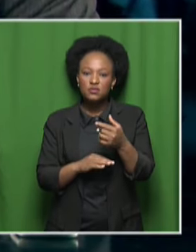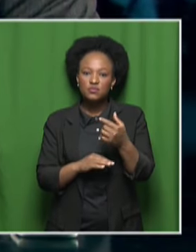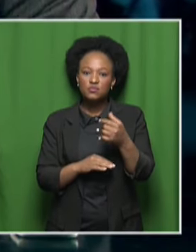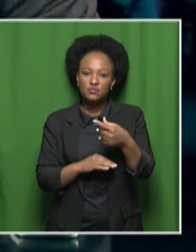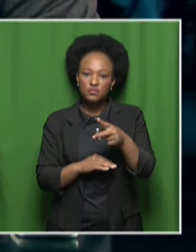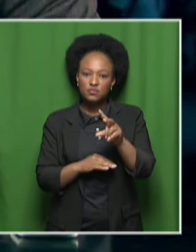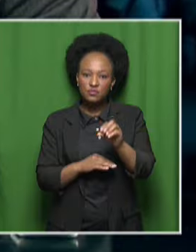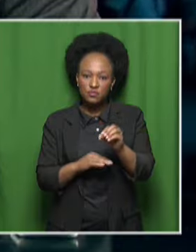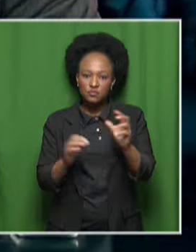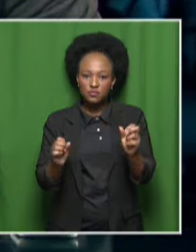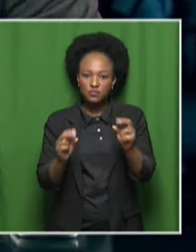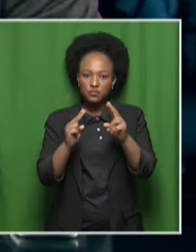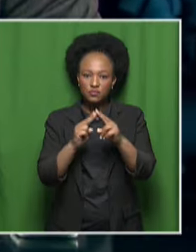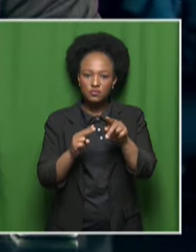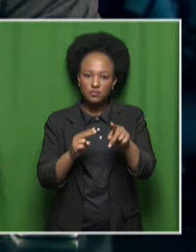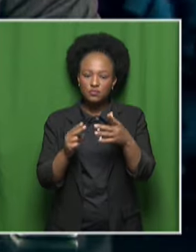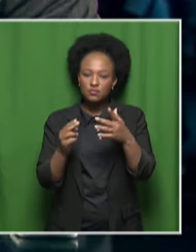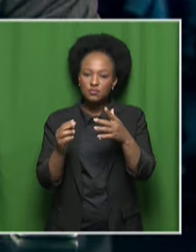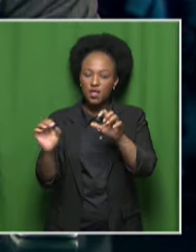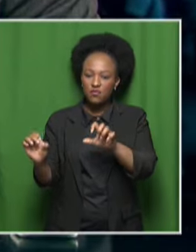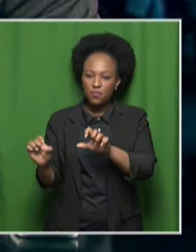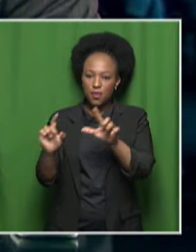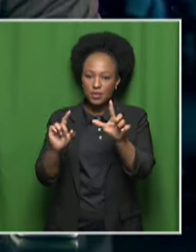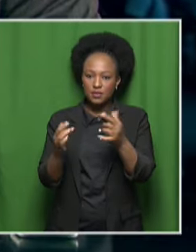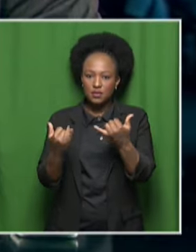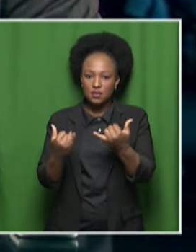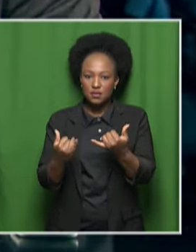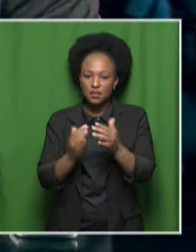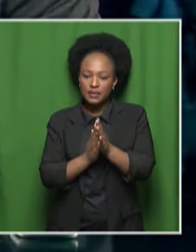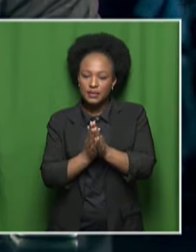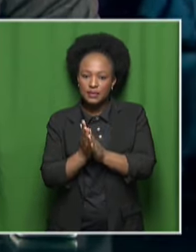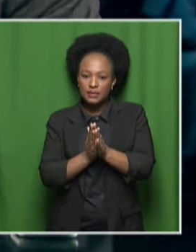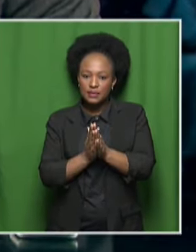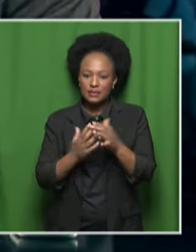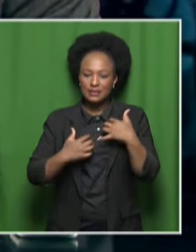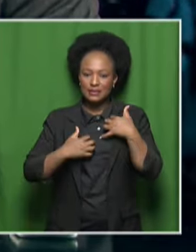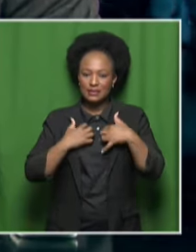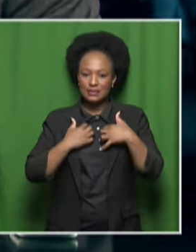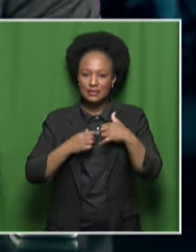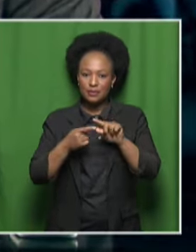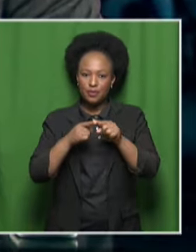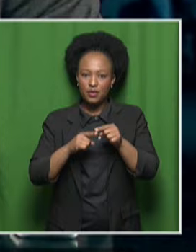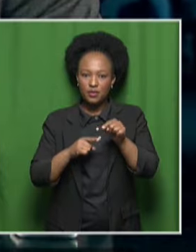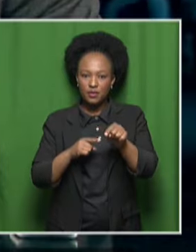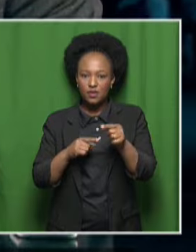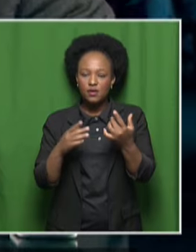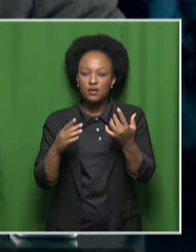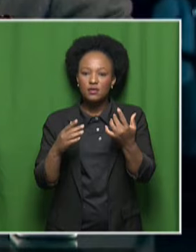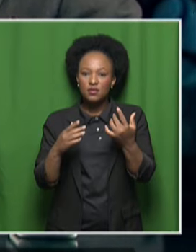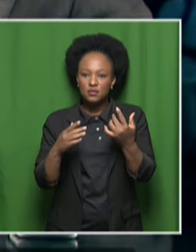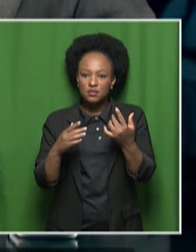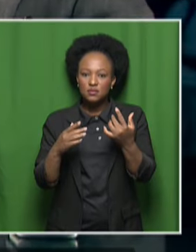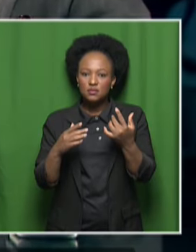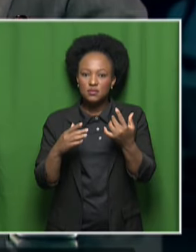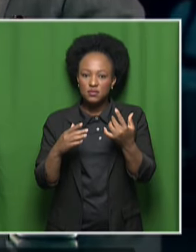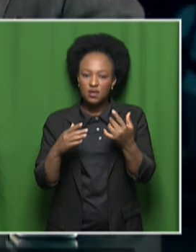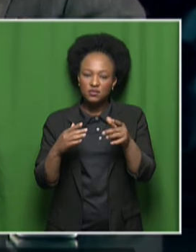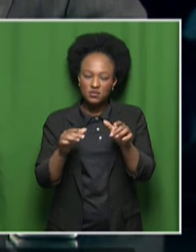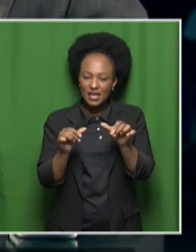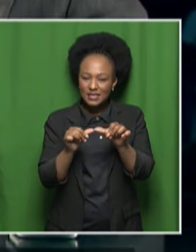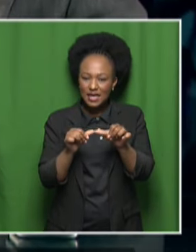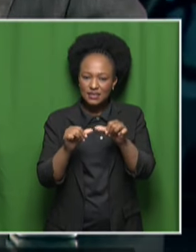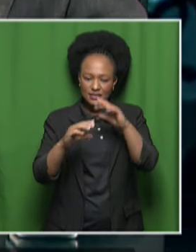G20 summit and as well as the broadcasts we are doing now, fascinating point being made. Something about the size and